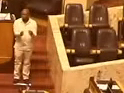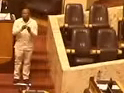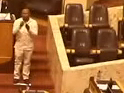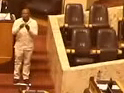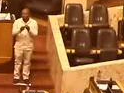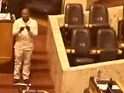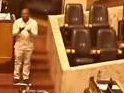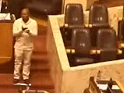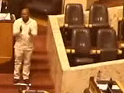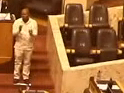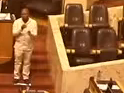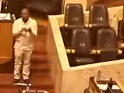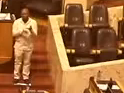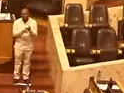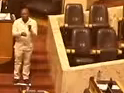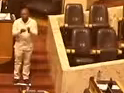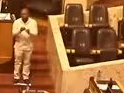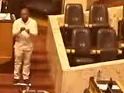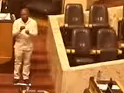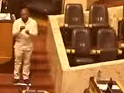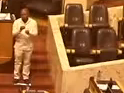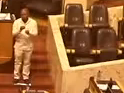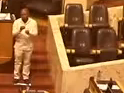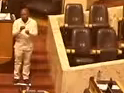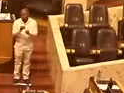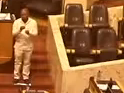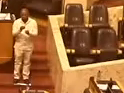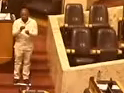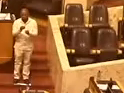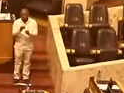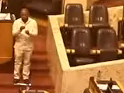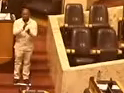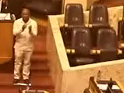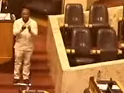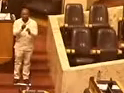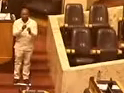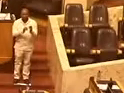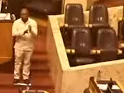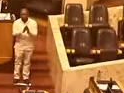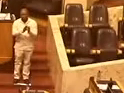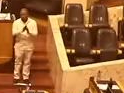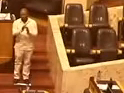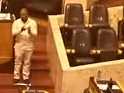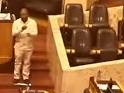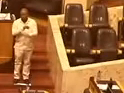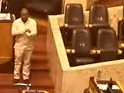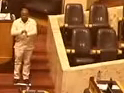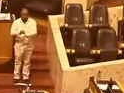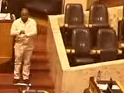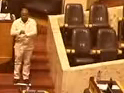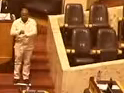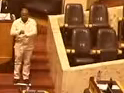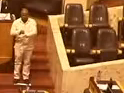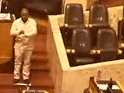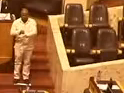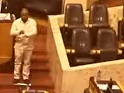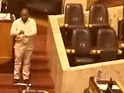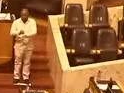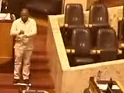and special maintenance, and 13 are upgrading from gravel to tar projects. A total